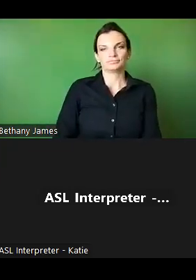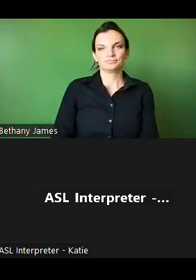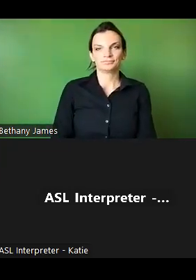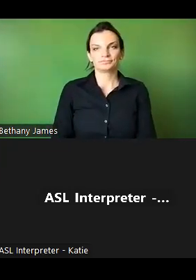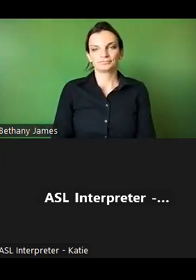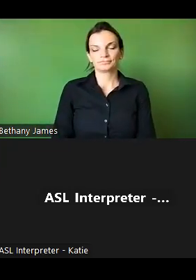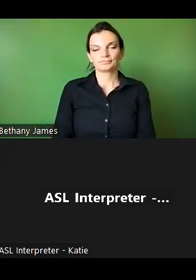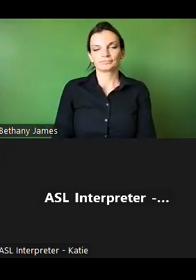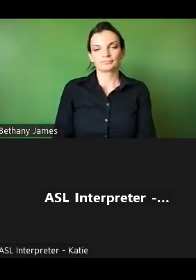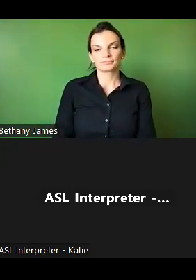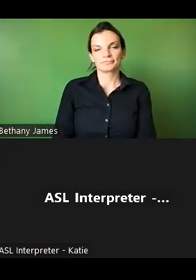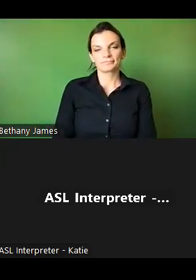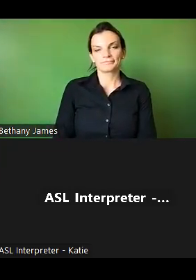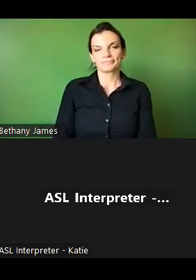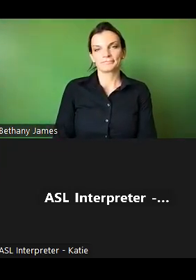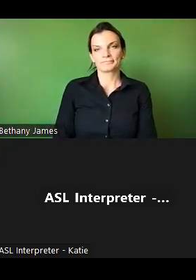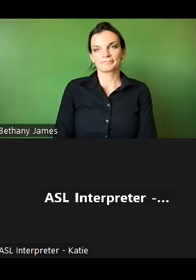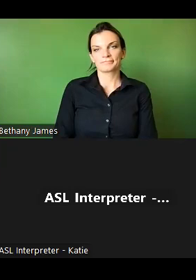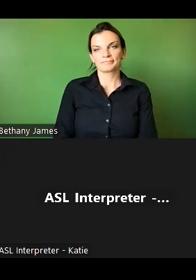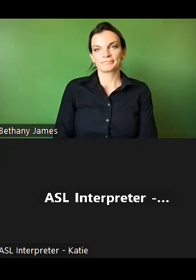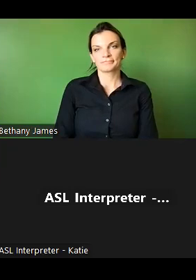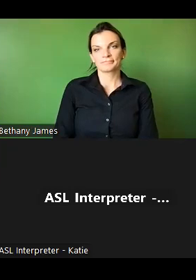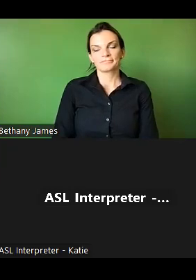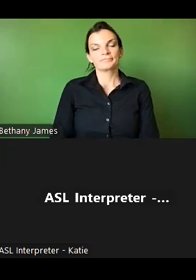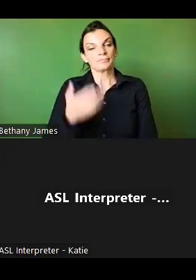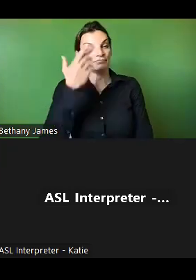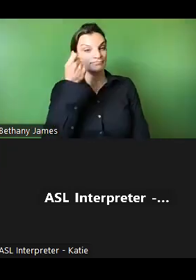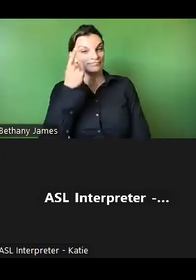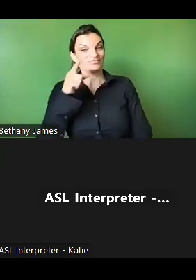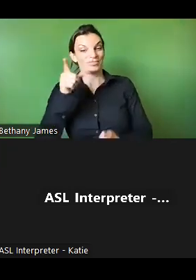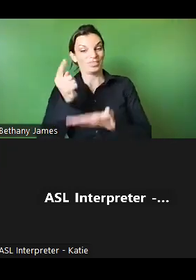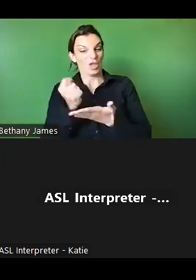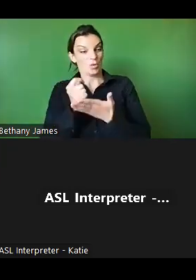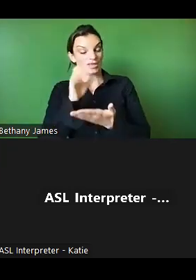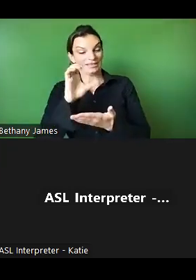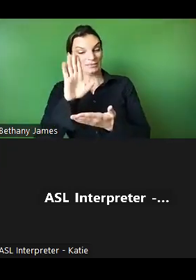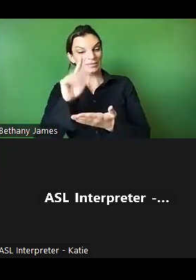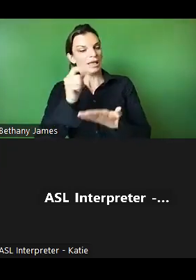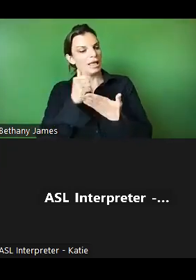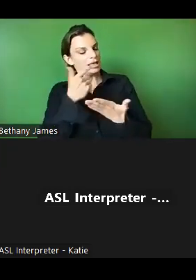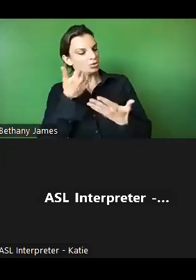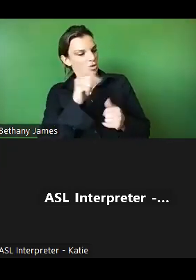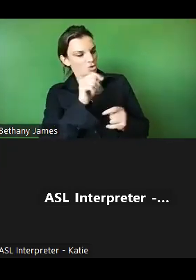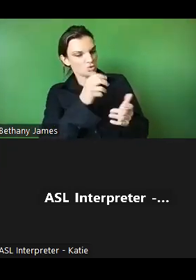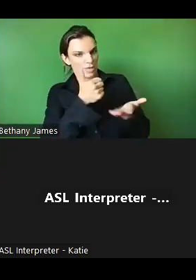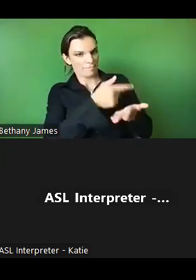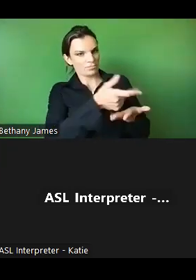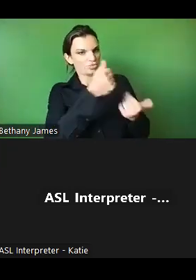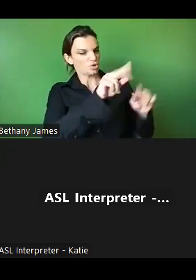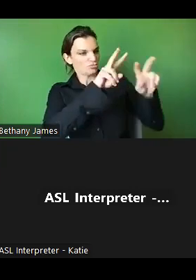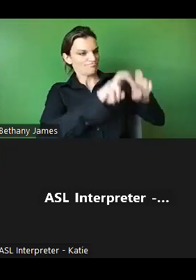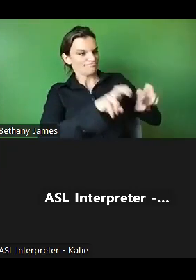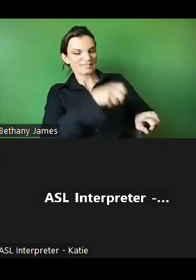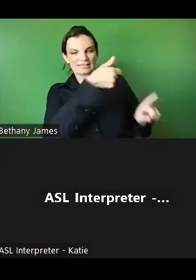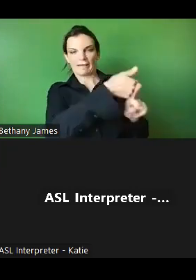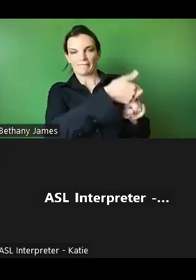it requires helping them examine and challenge their interpretive framework. So just